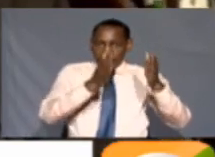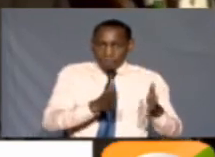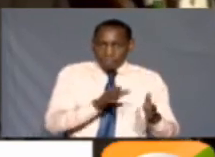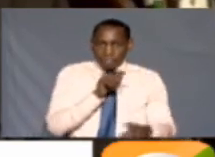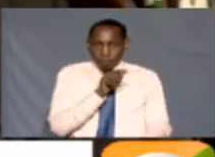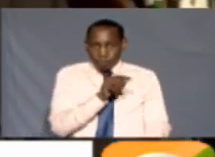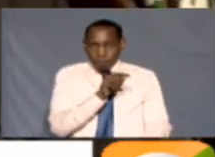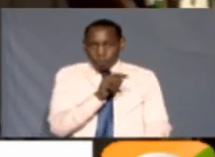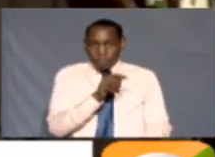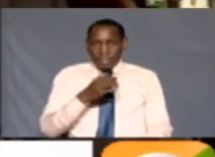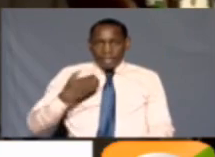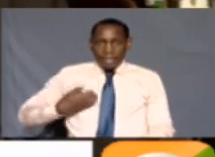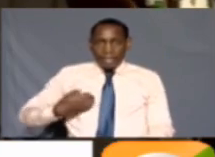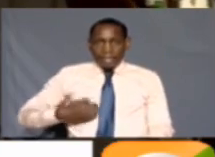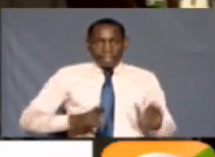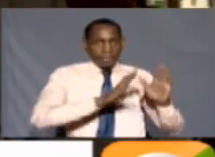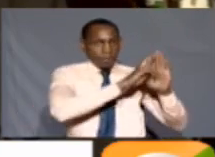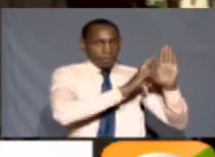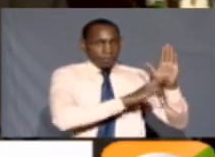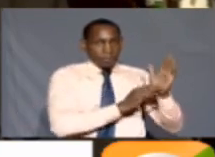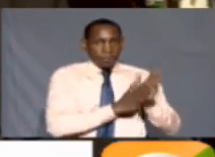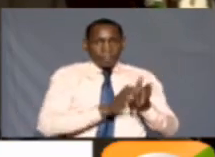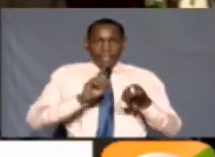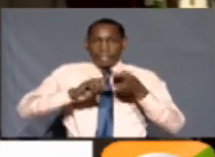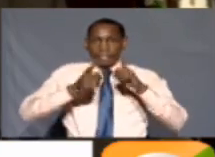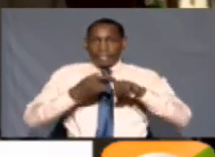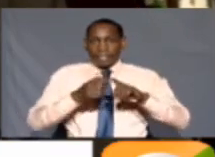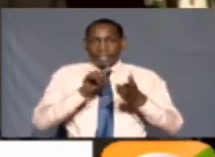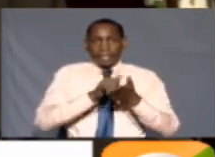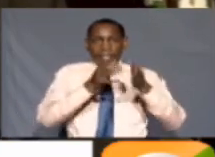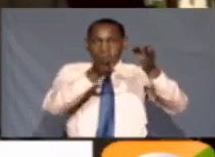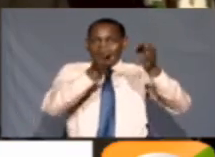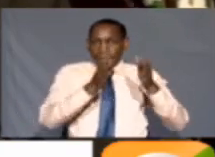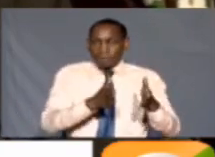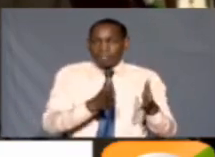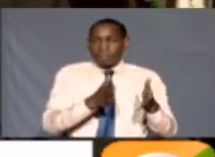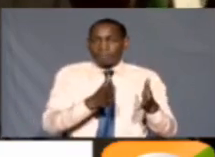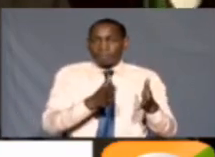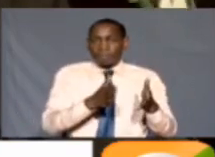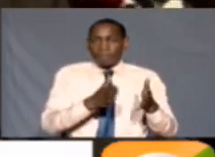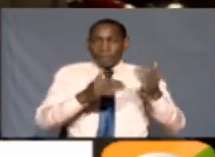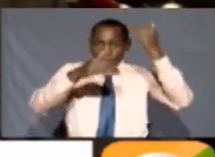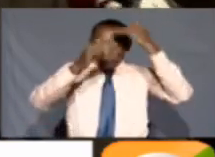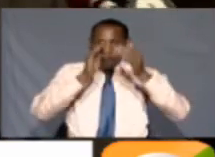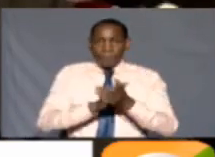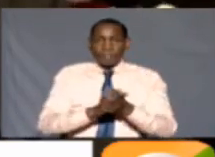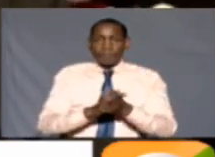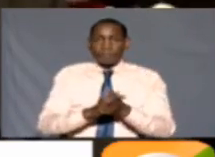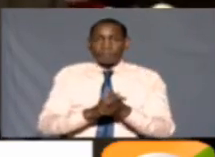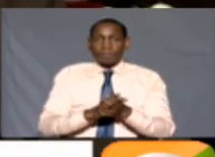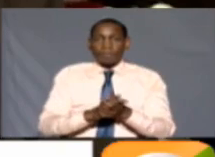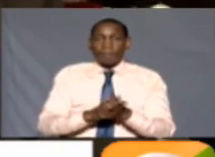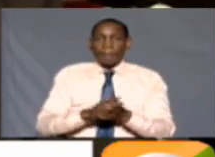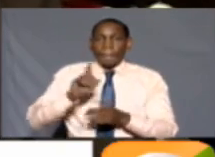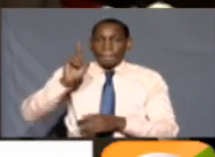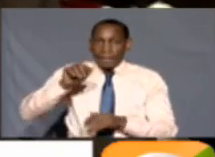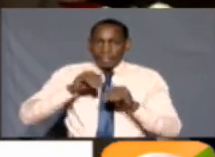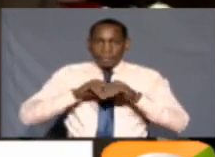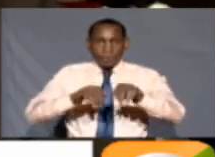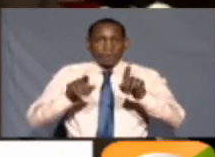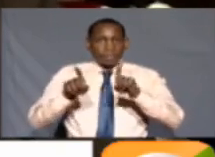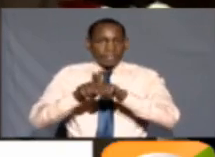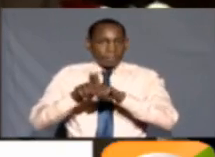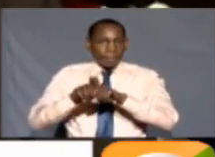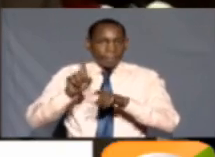accountant, the ethical guidelines and the applicable standards that an accountant, the accountancy profession asks for, must be followed and must